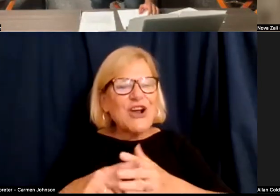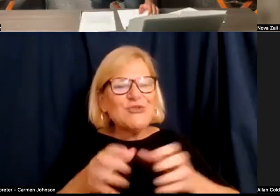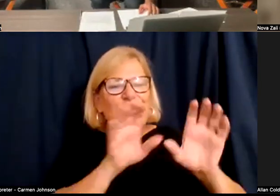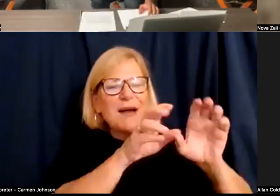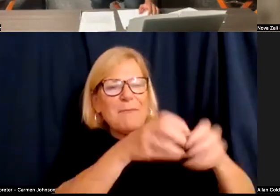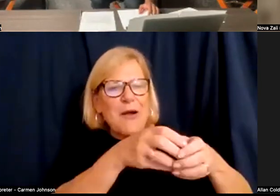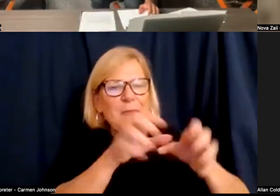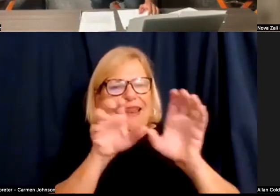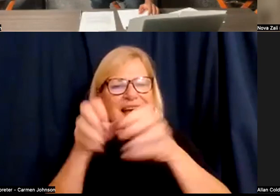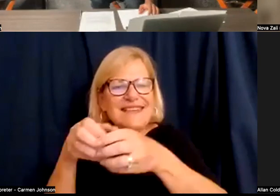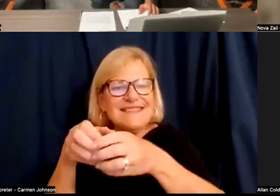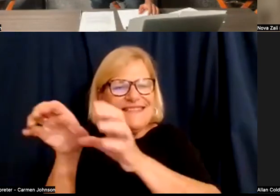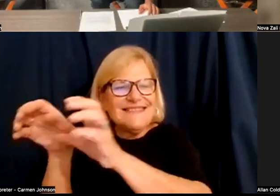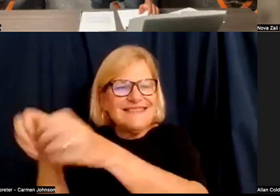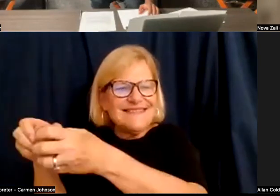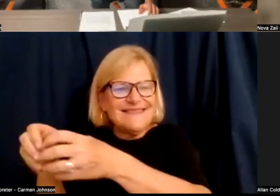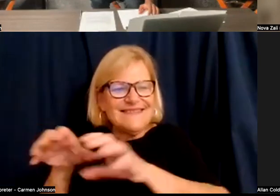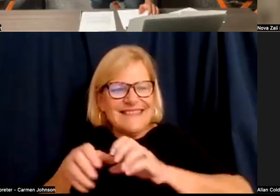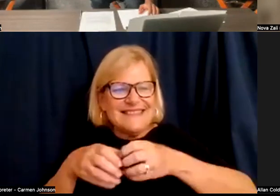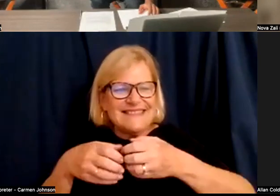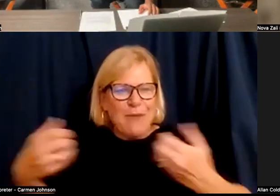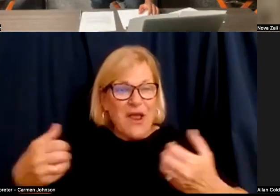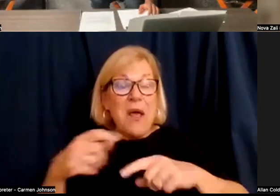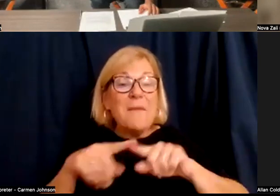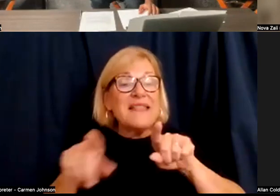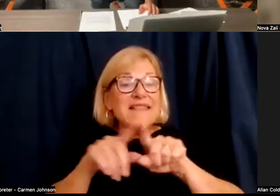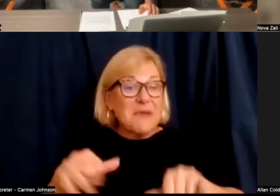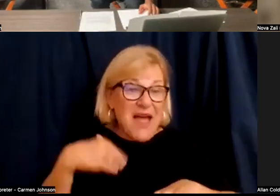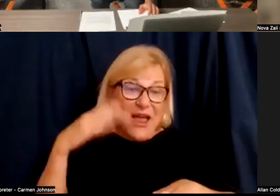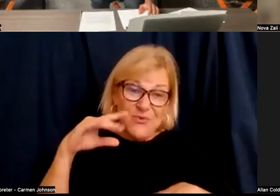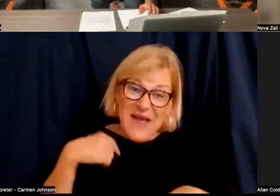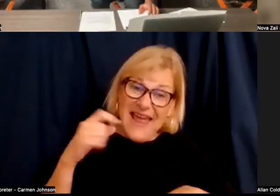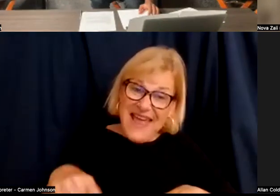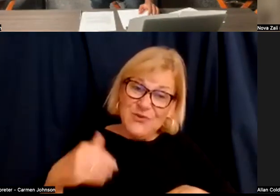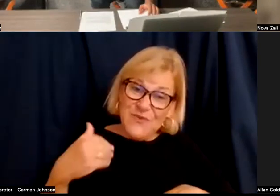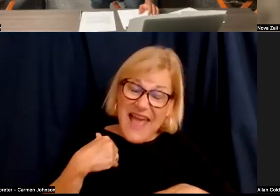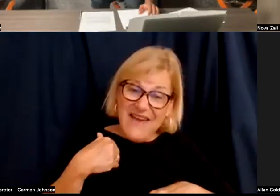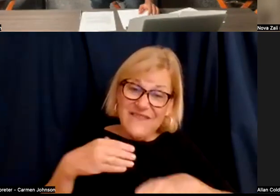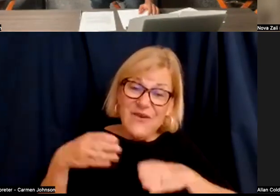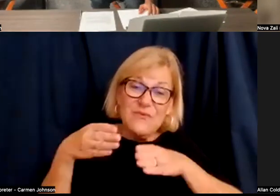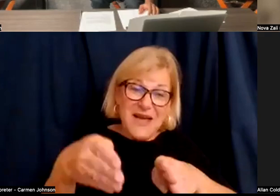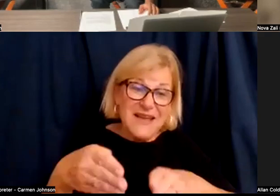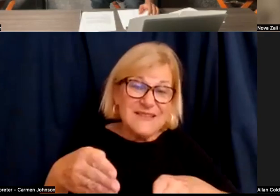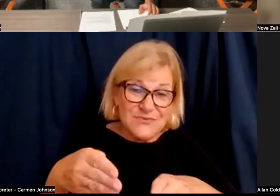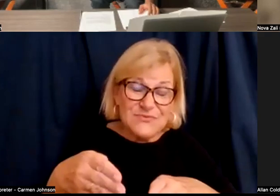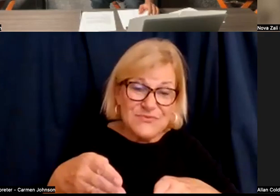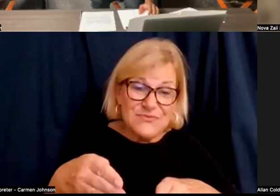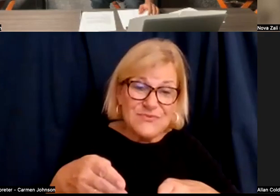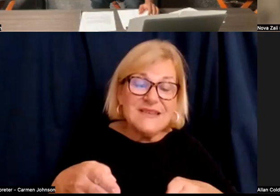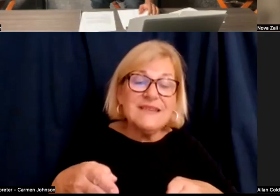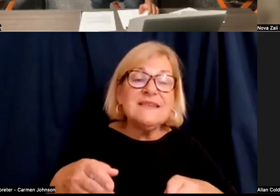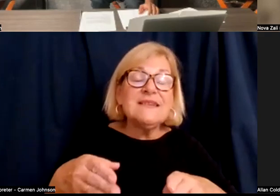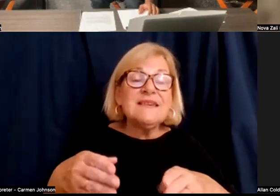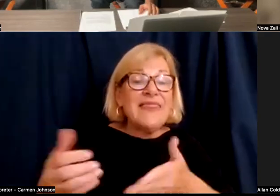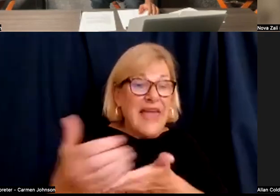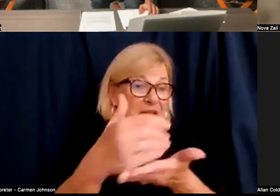compartmentalize things. Yeah. But at the same time, I knew I had to have a means to, I had to have the